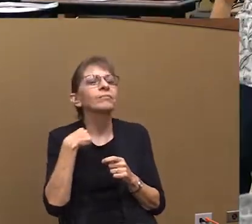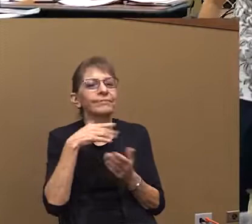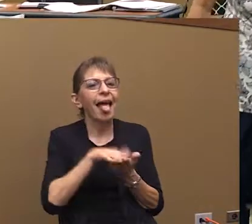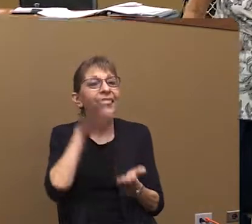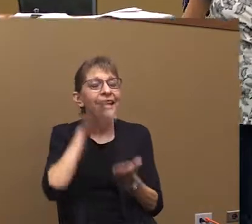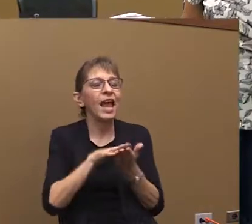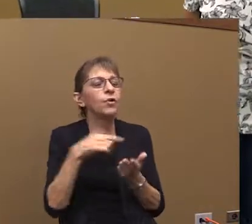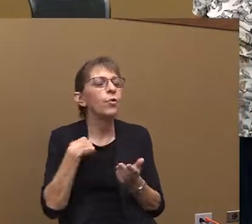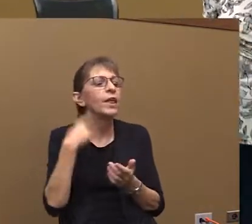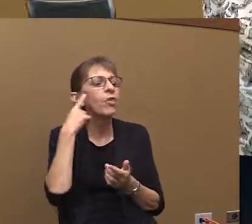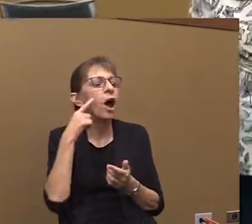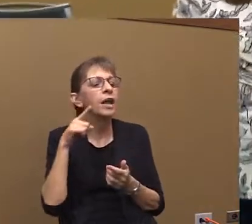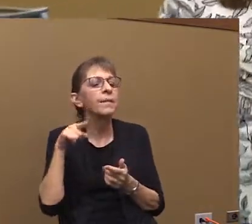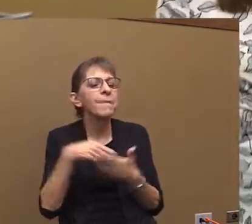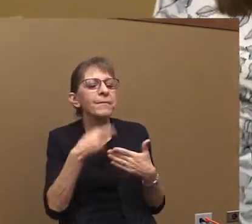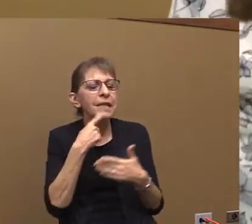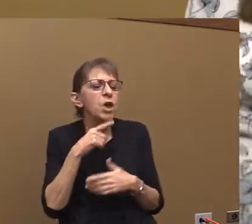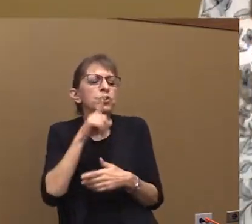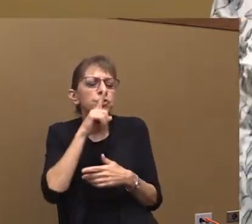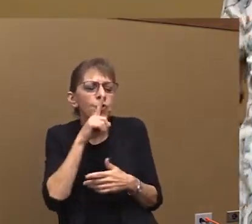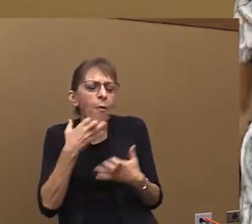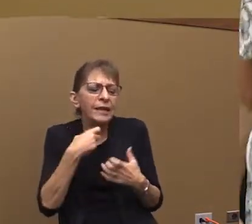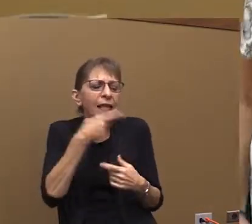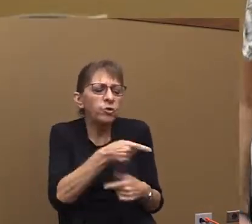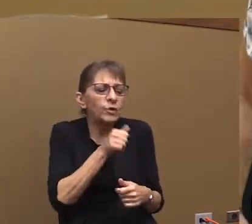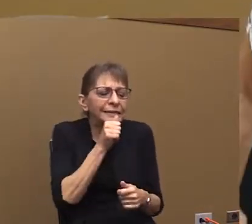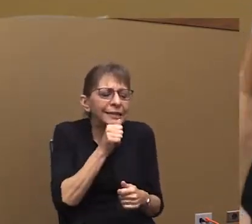she's kind of like trying to listen to what he's saying.